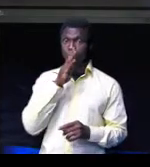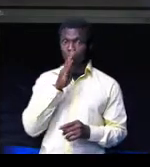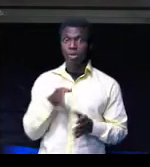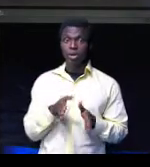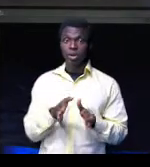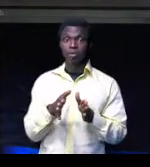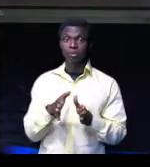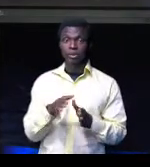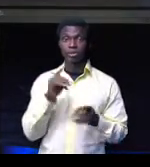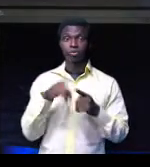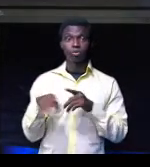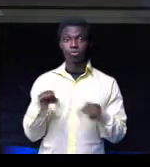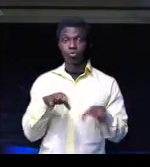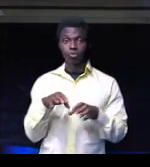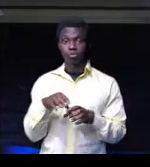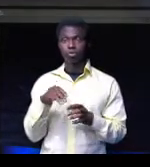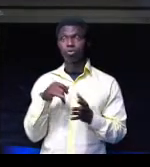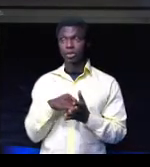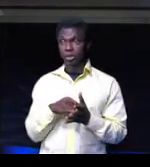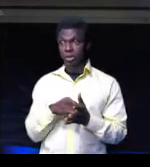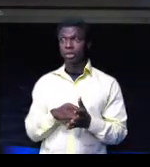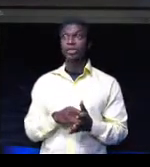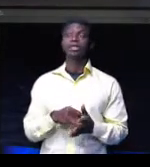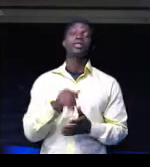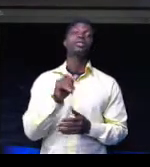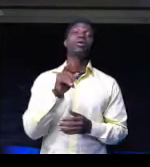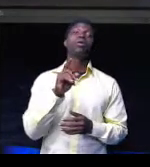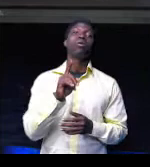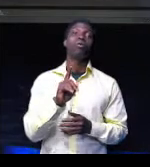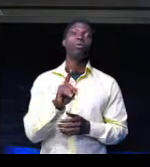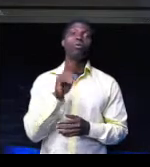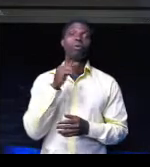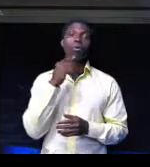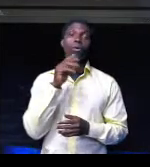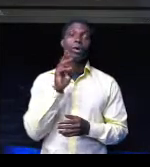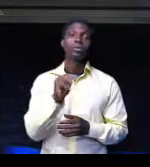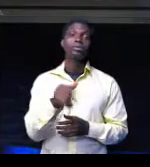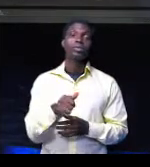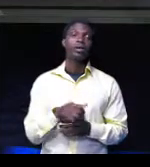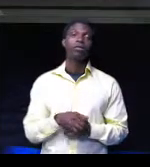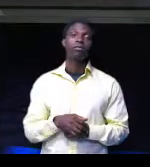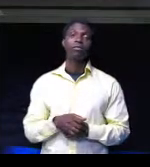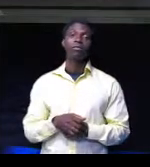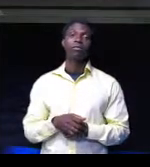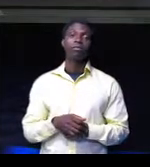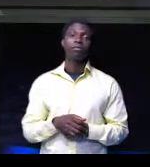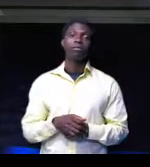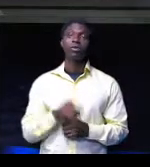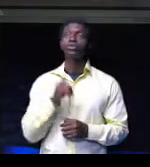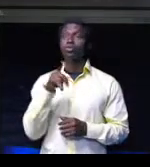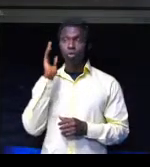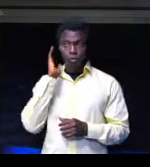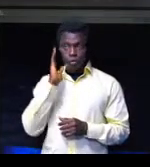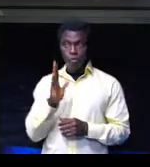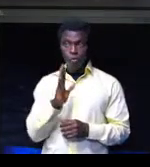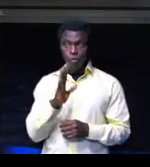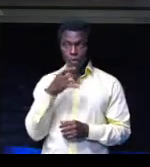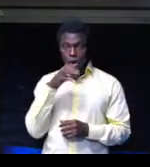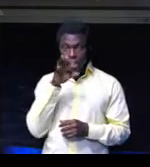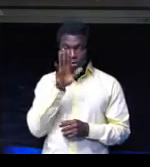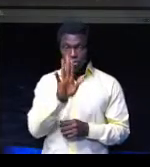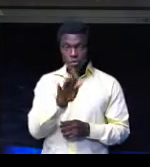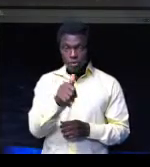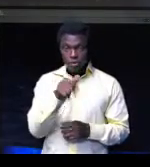do things oneself. One must be permitted to do things oneself. You will